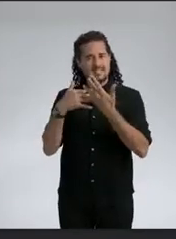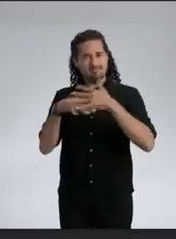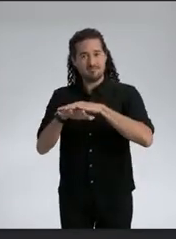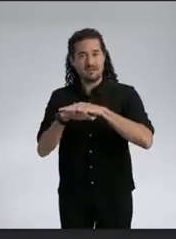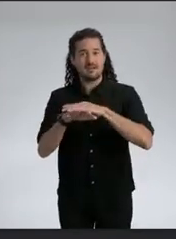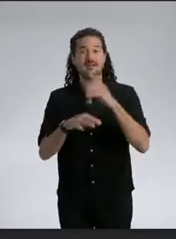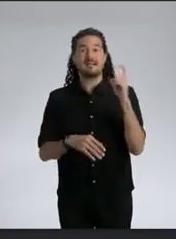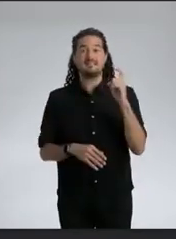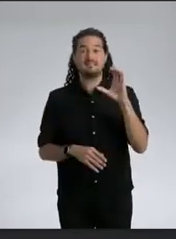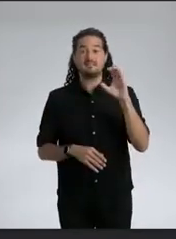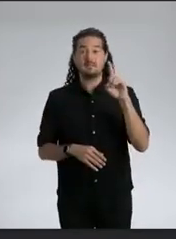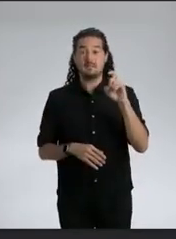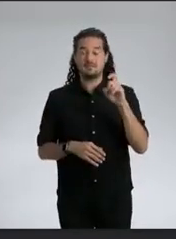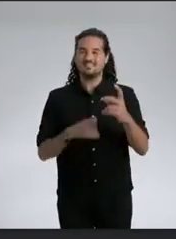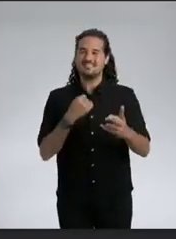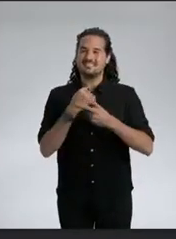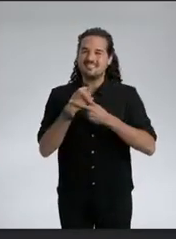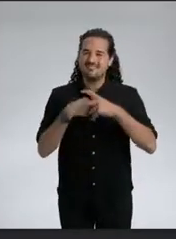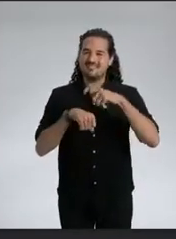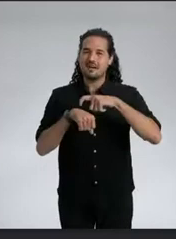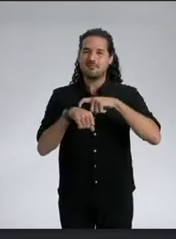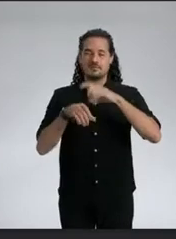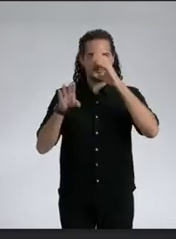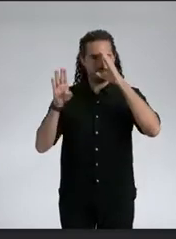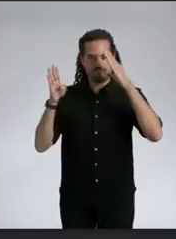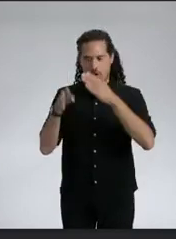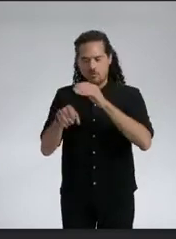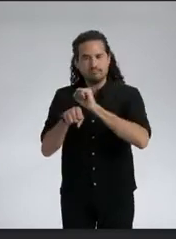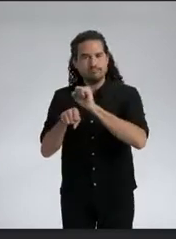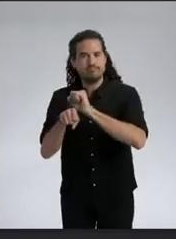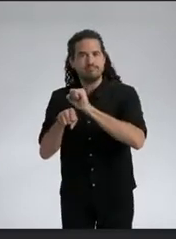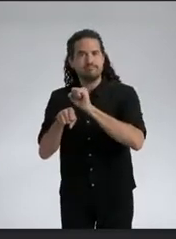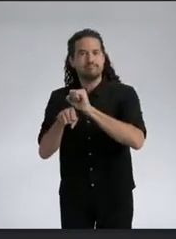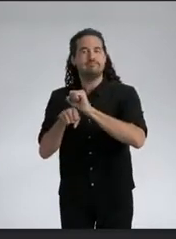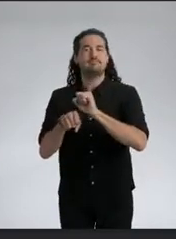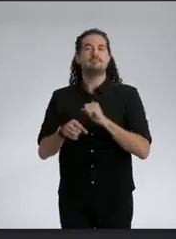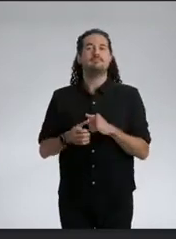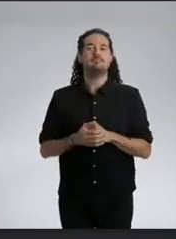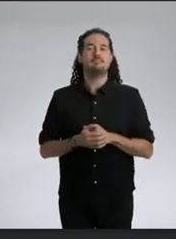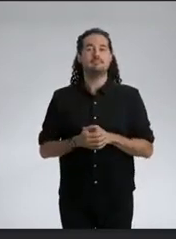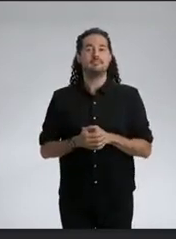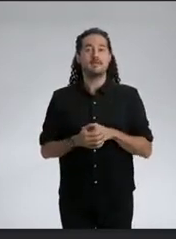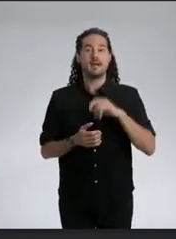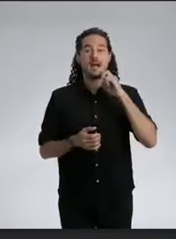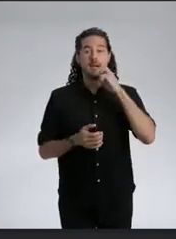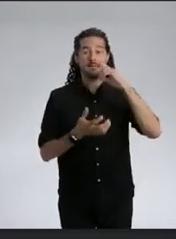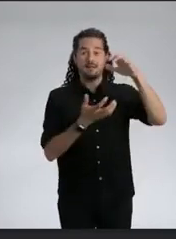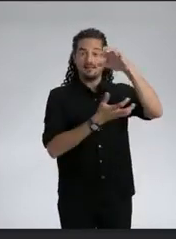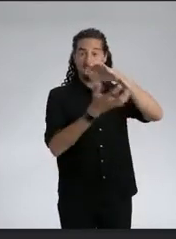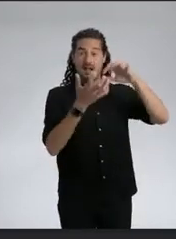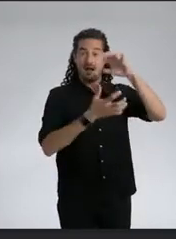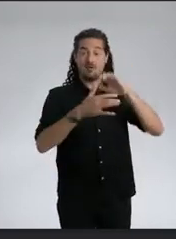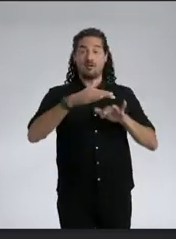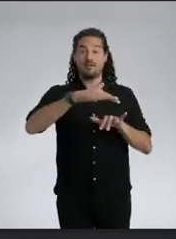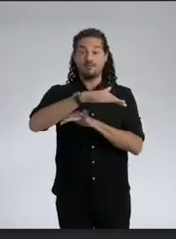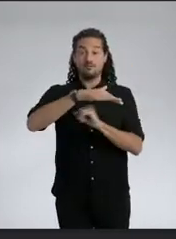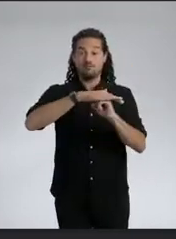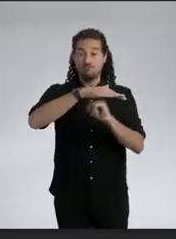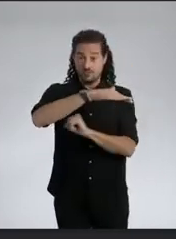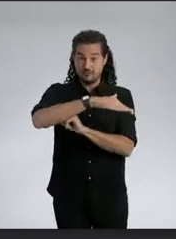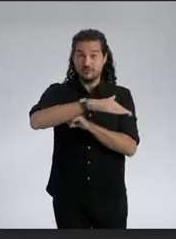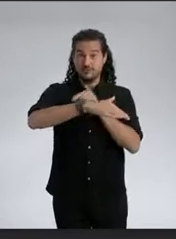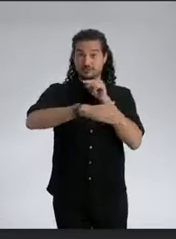you focused in one place. It leverages Apple's cloud infrastructure to offload your builds, tests, and even code signing